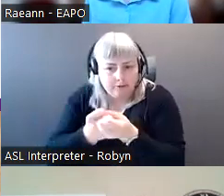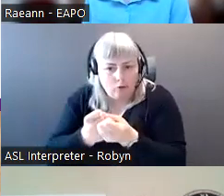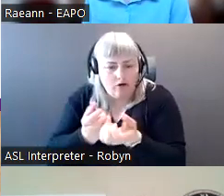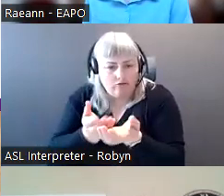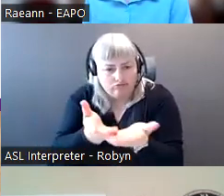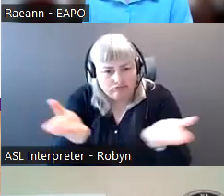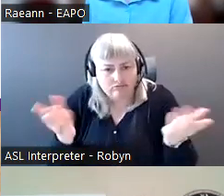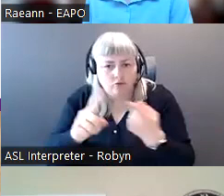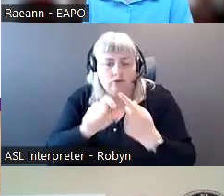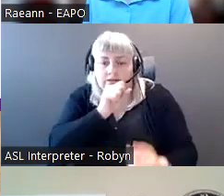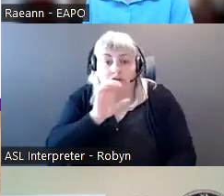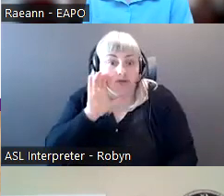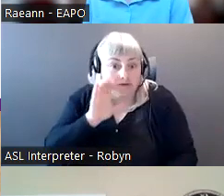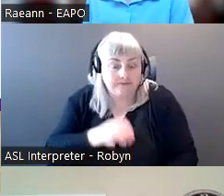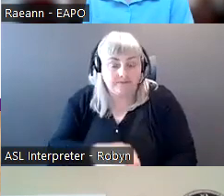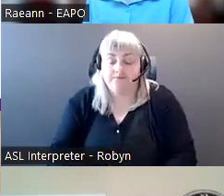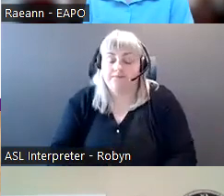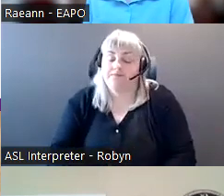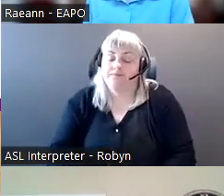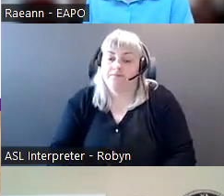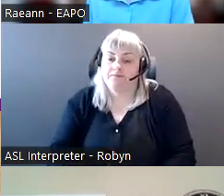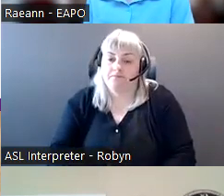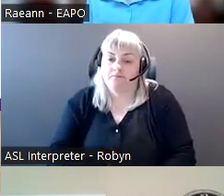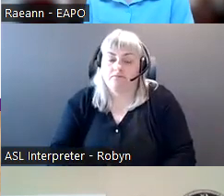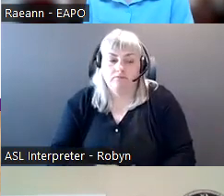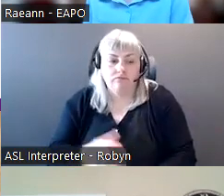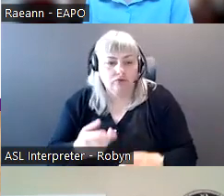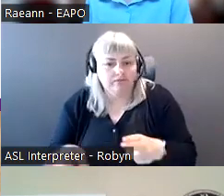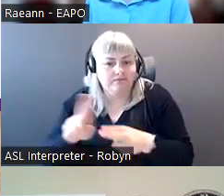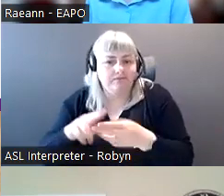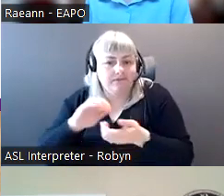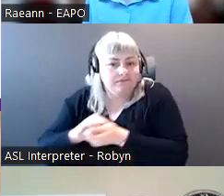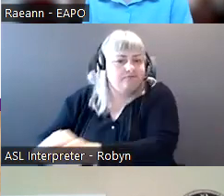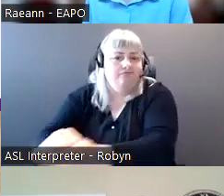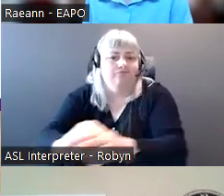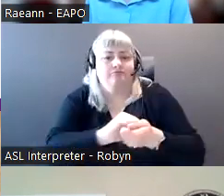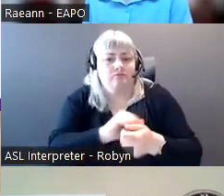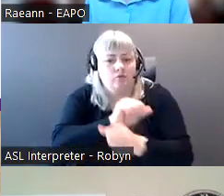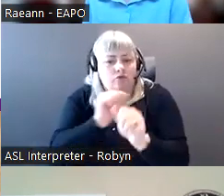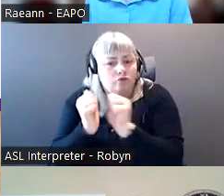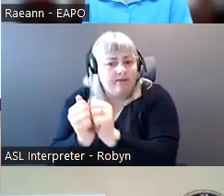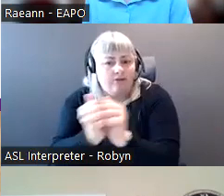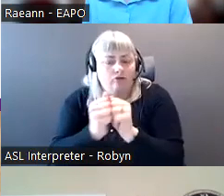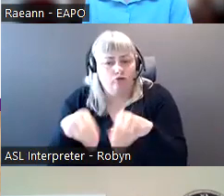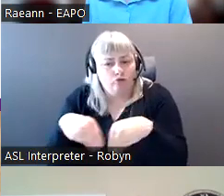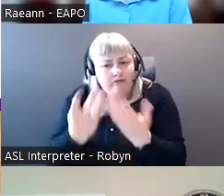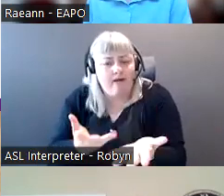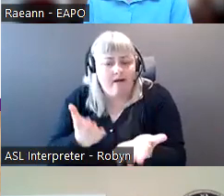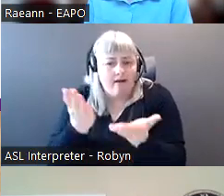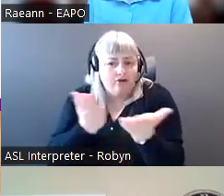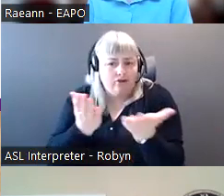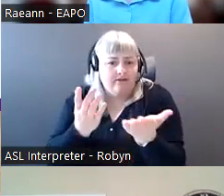that collaboration and coordination to make sure that seniors get the supports they need when they're experiencing some